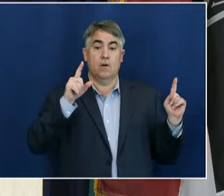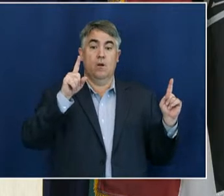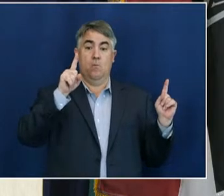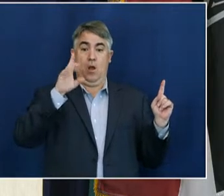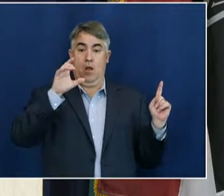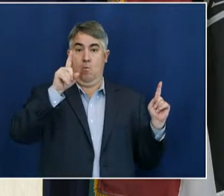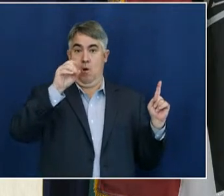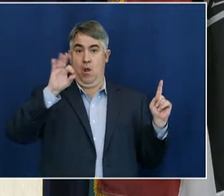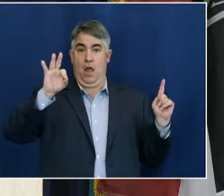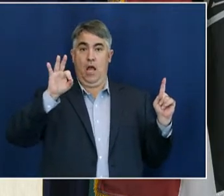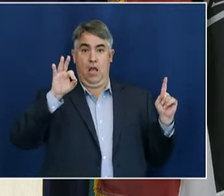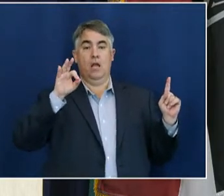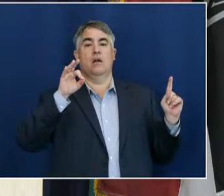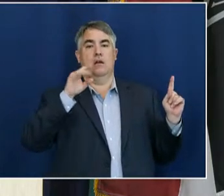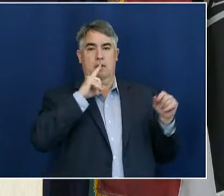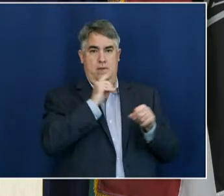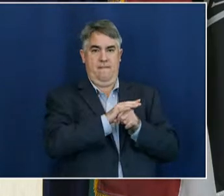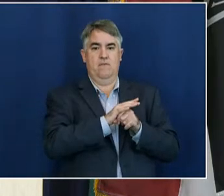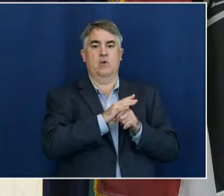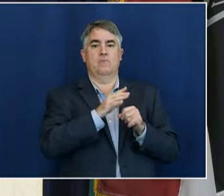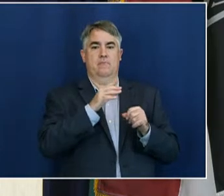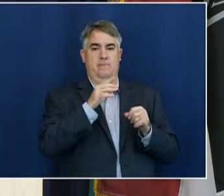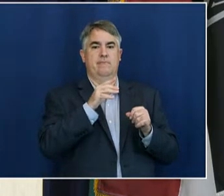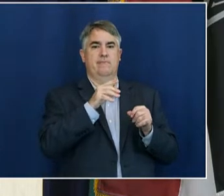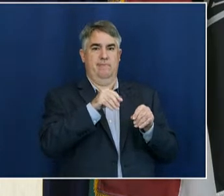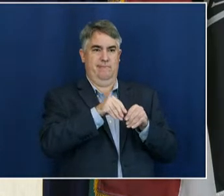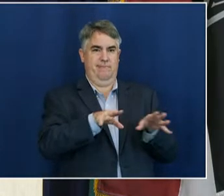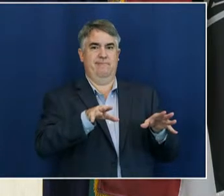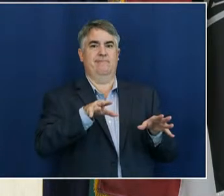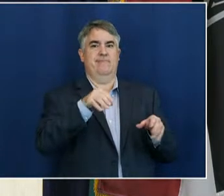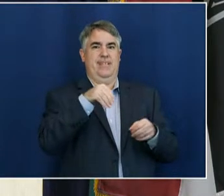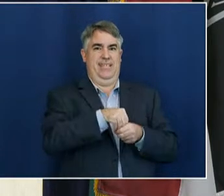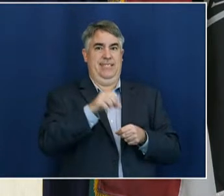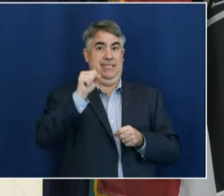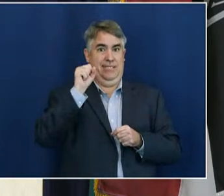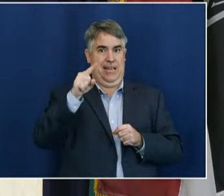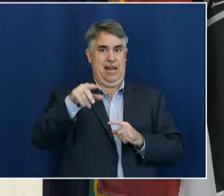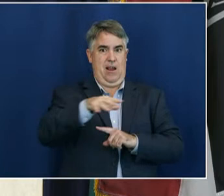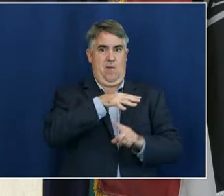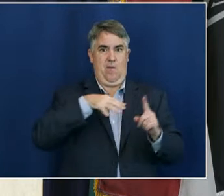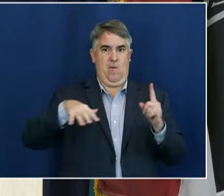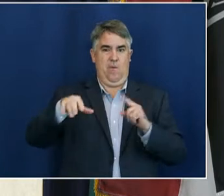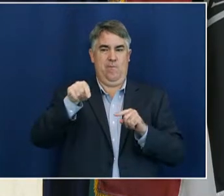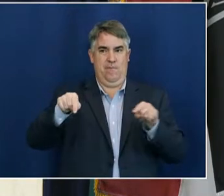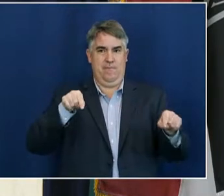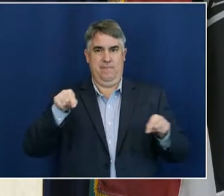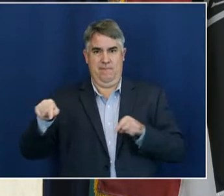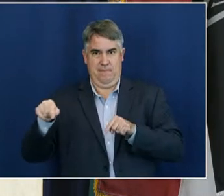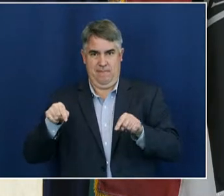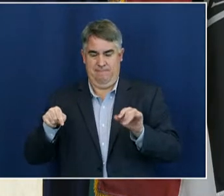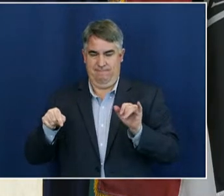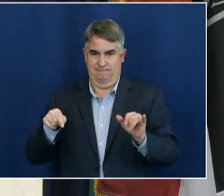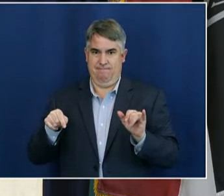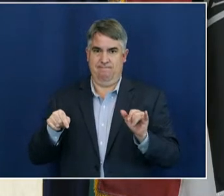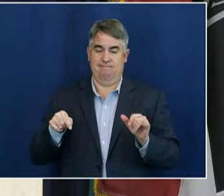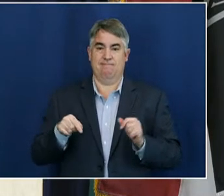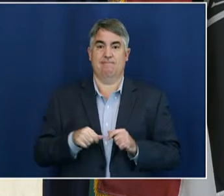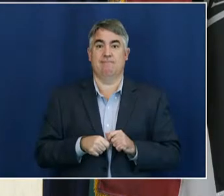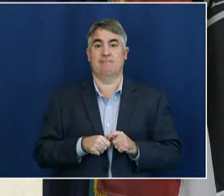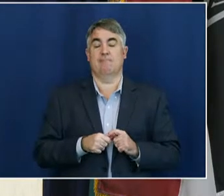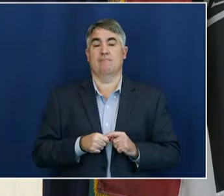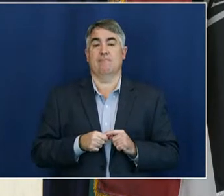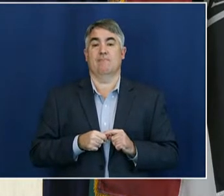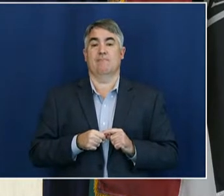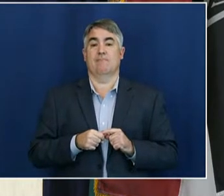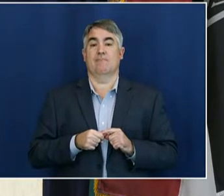44 epidemiologically linked cases. These are people who are known to have COVID because of a positive PCR test, but